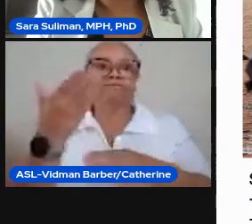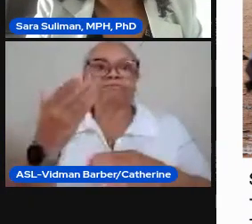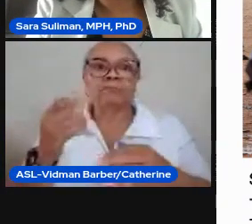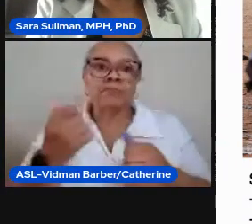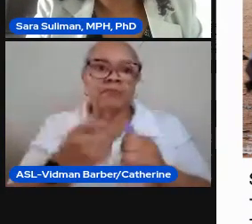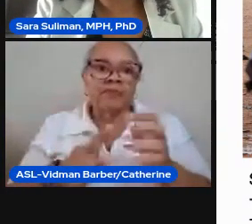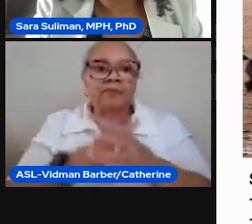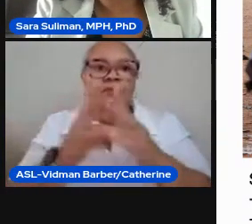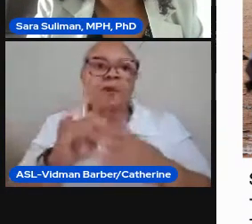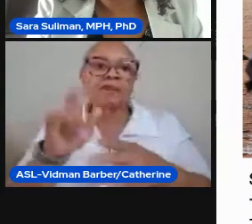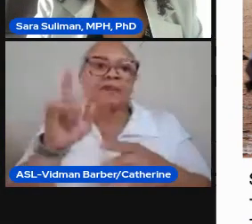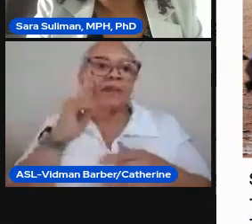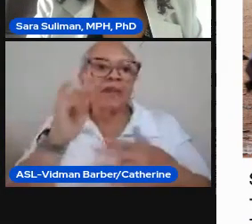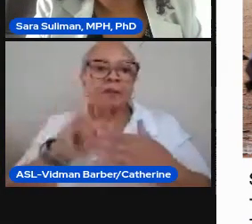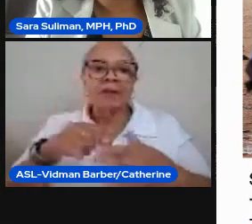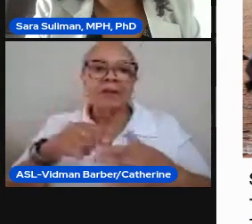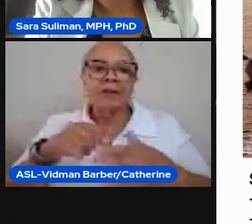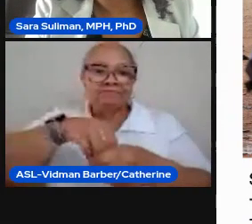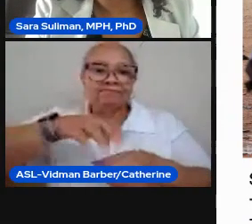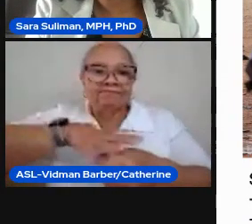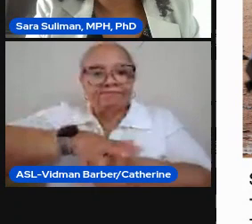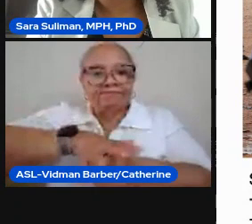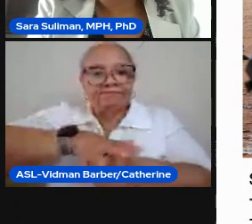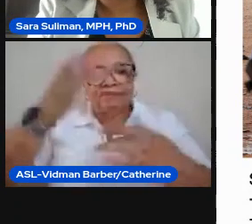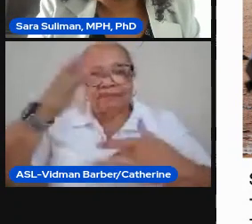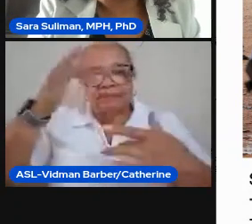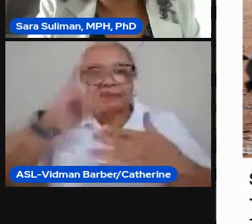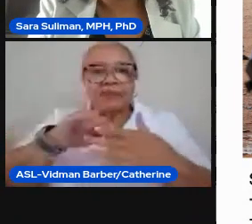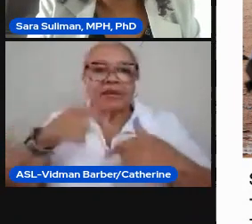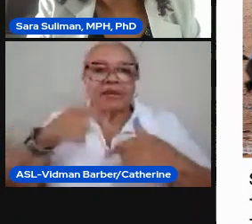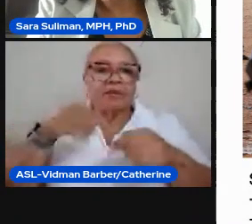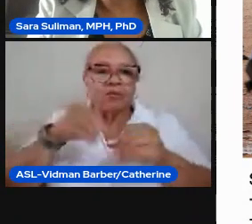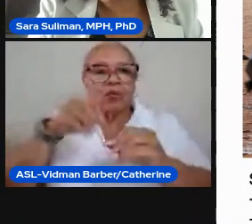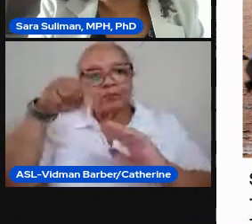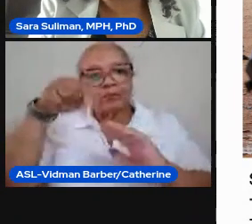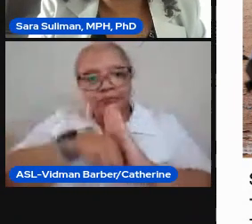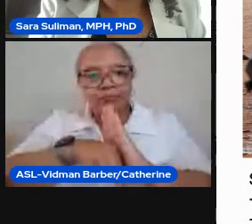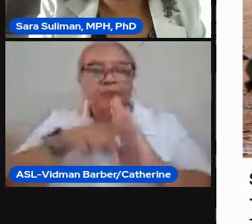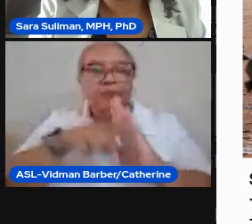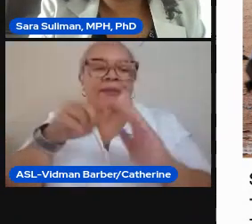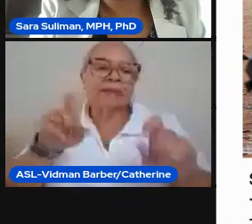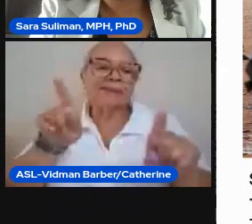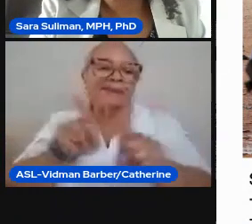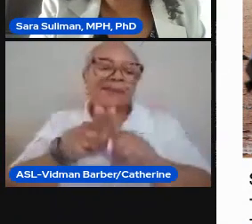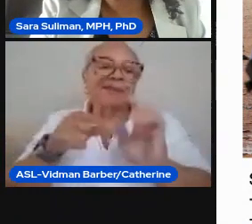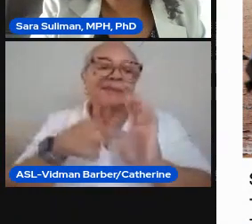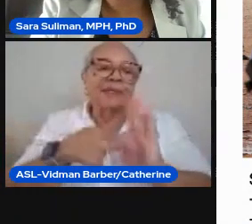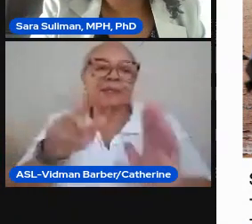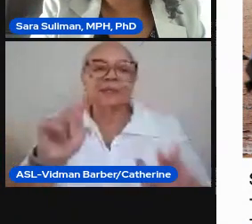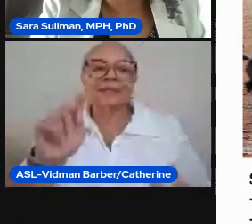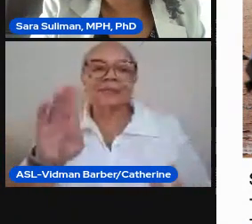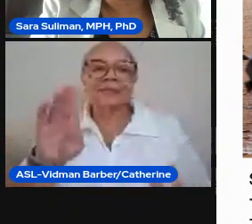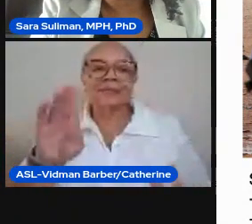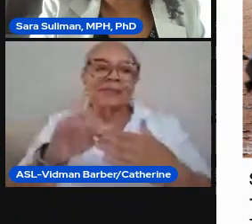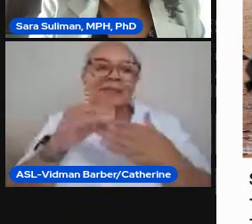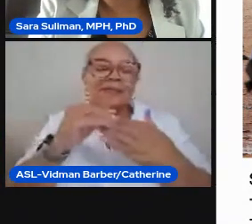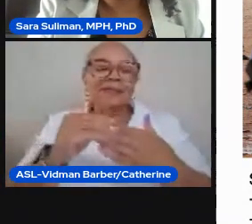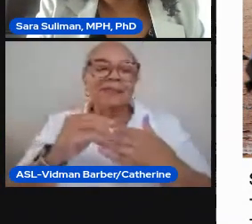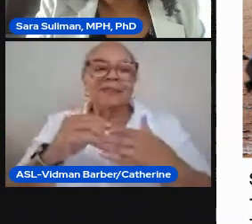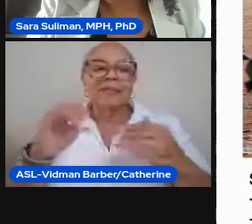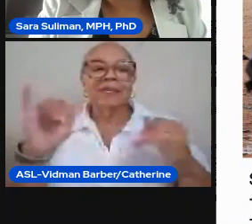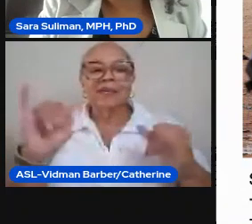think about endemic diseases that still have inadequate testing, like TB, which is the leading infectious disease killer